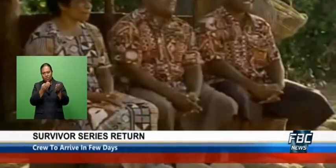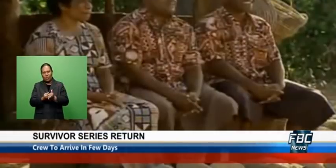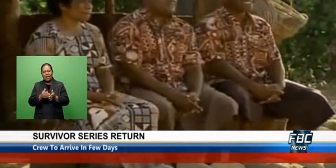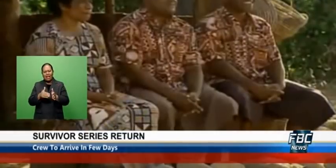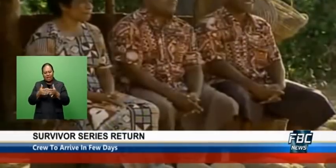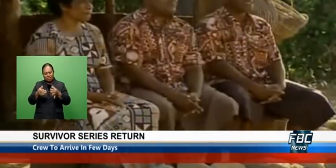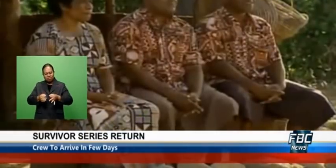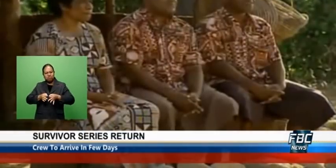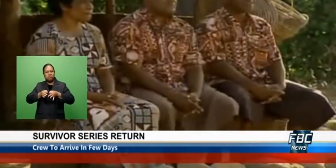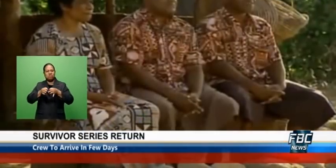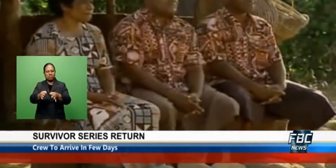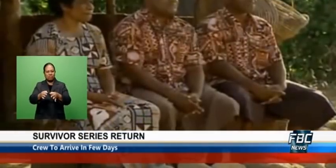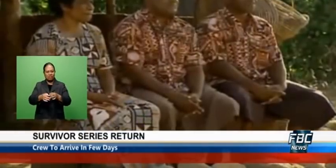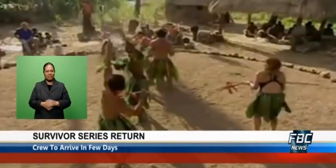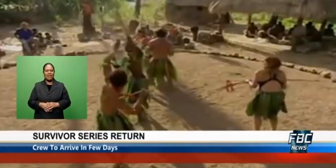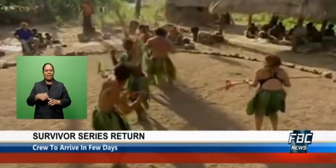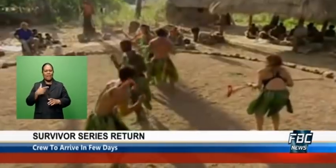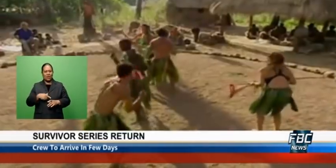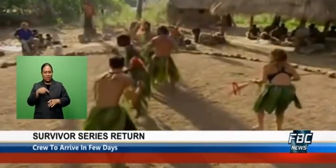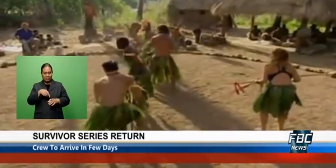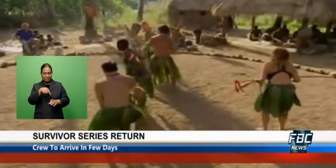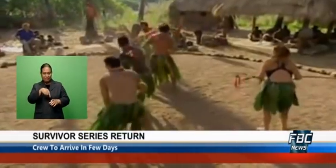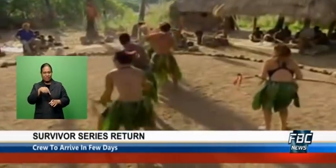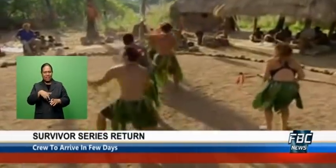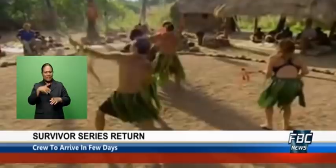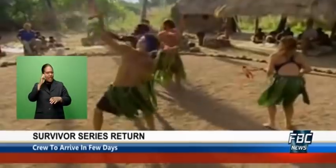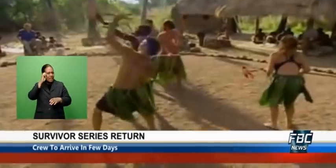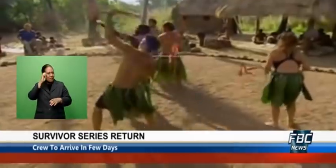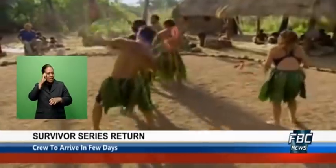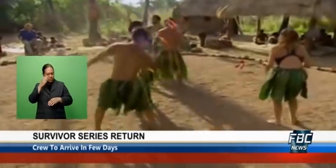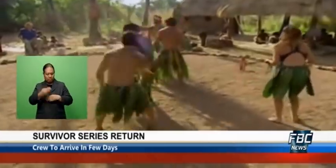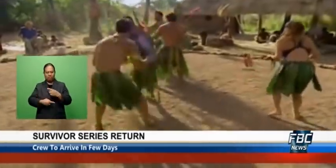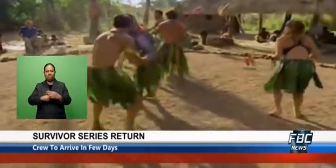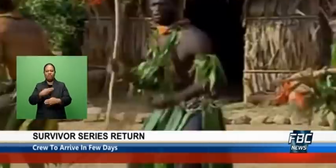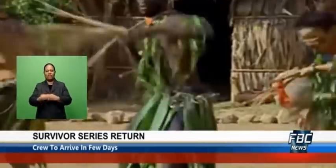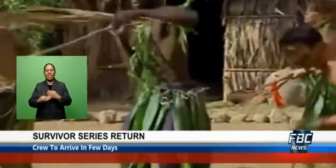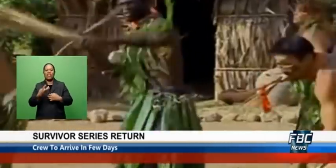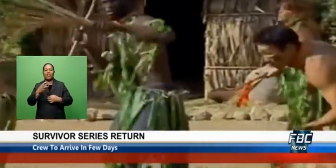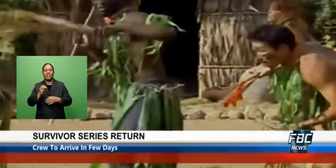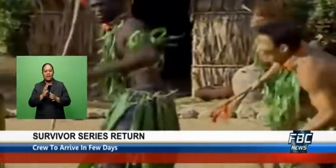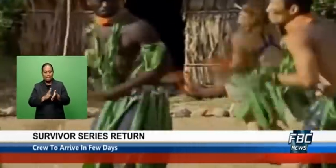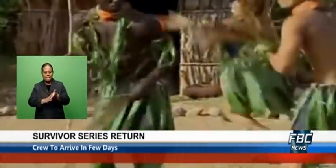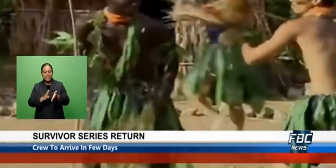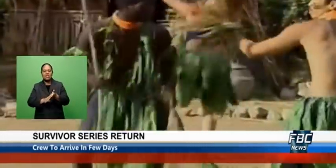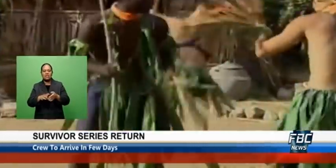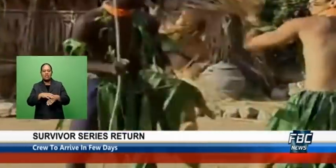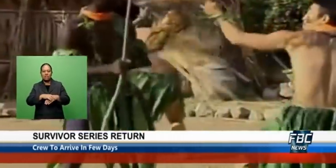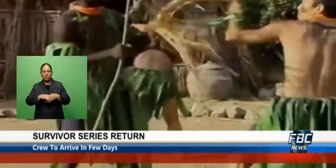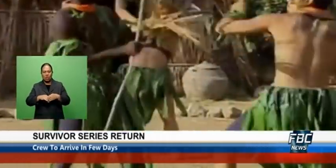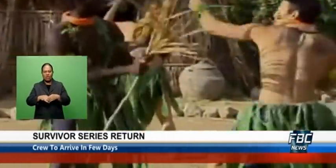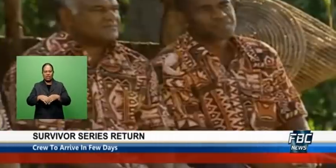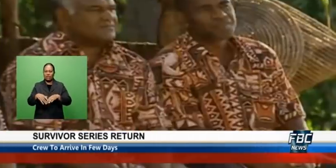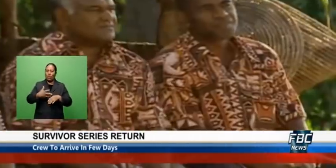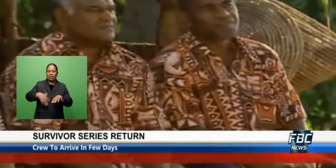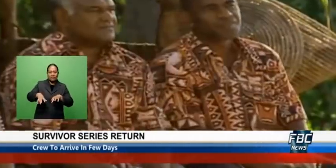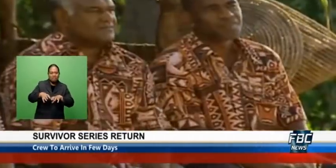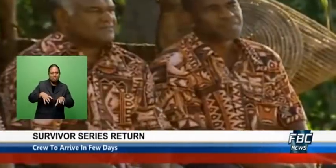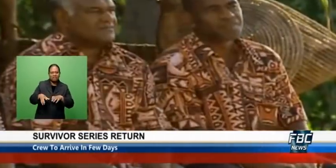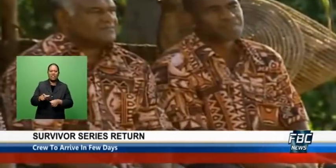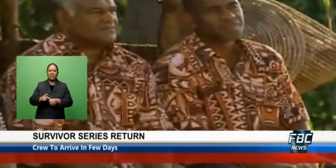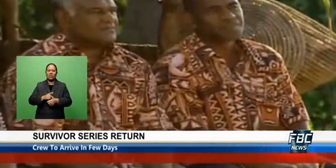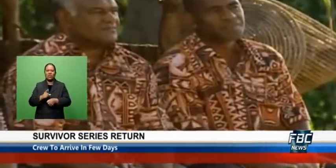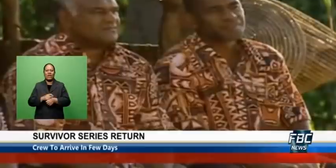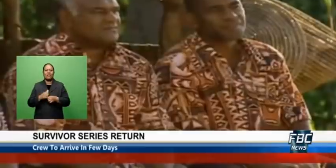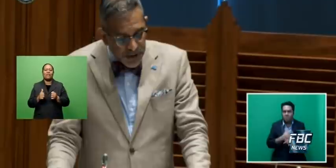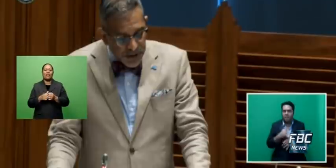or cancelled. He says these productions are expected to generate close to $30 million in economic activity and create 400